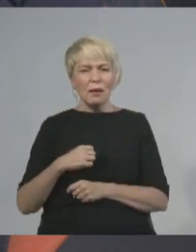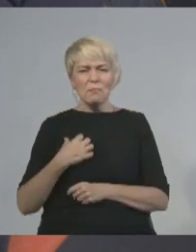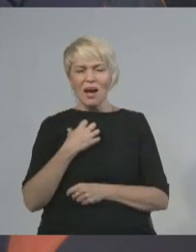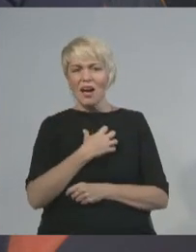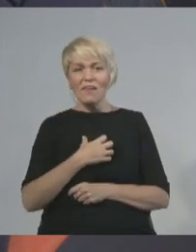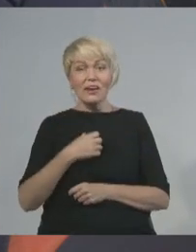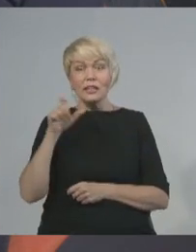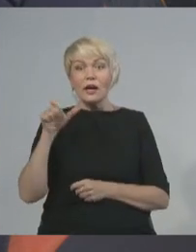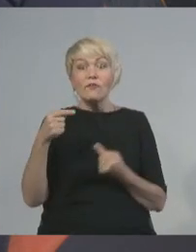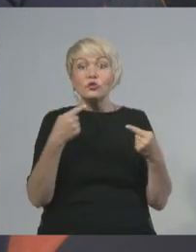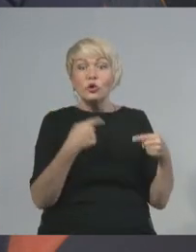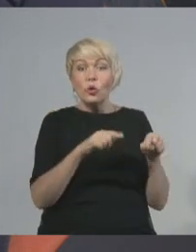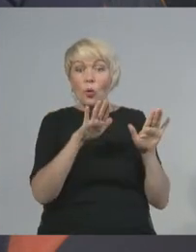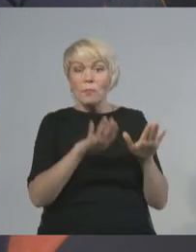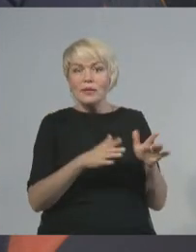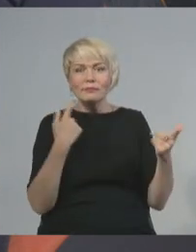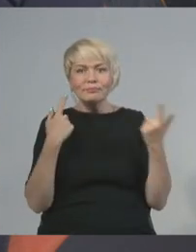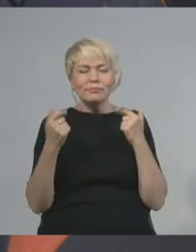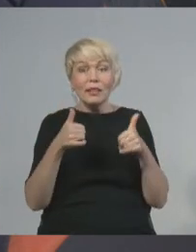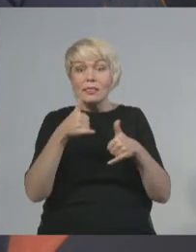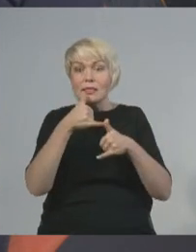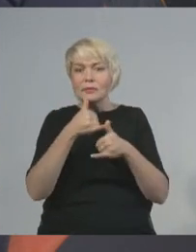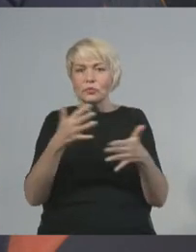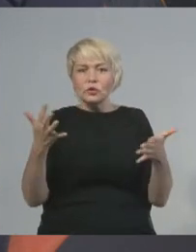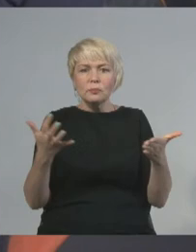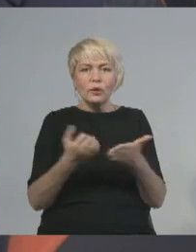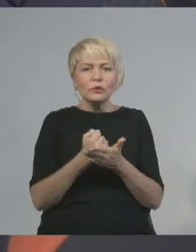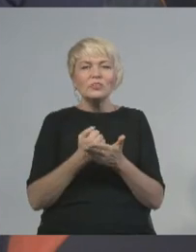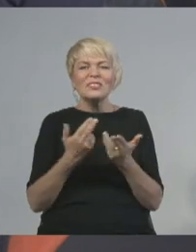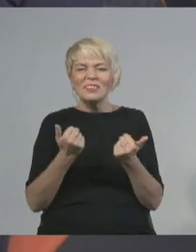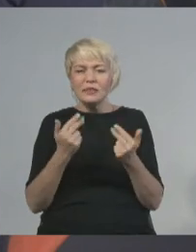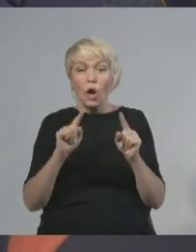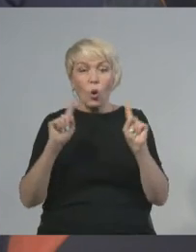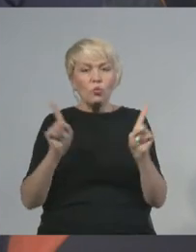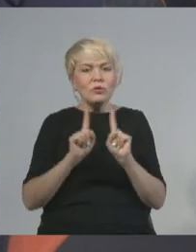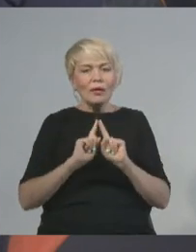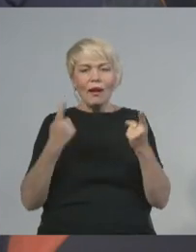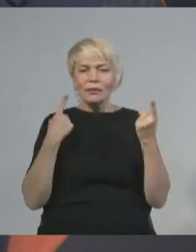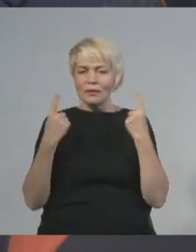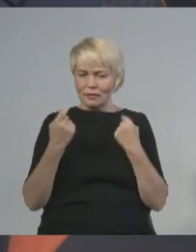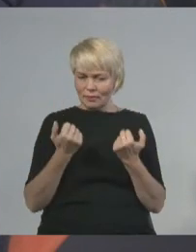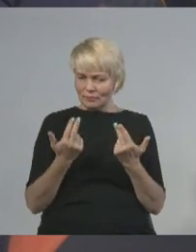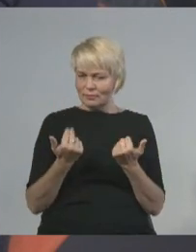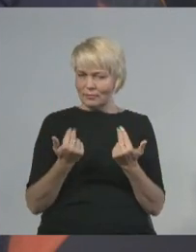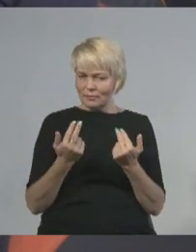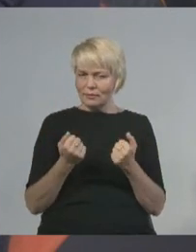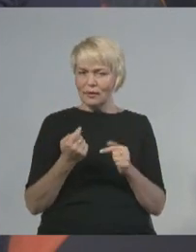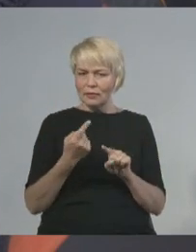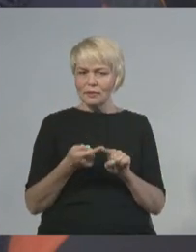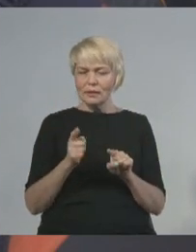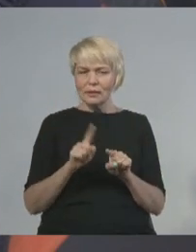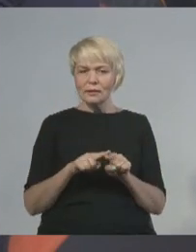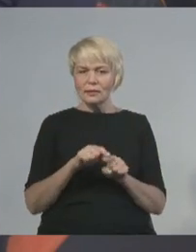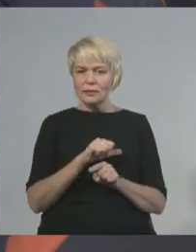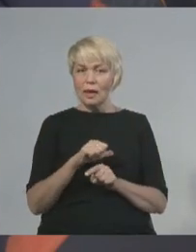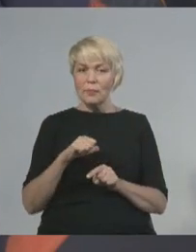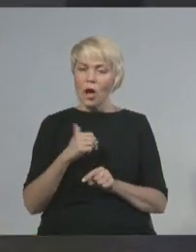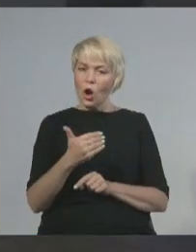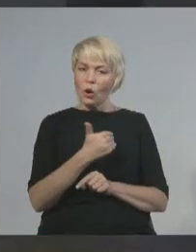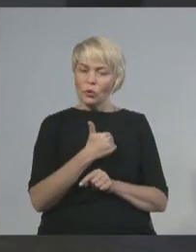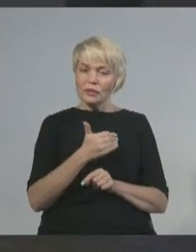do it and content right it has to be the content unique one yes it's a bonus